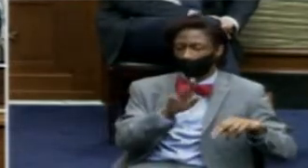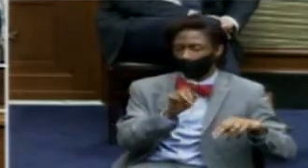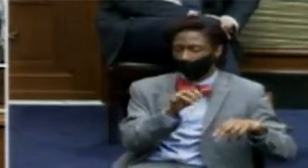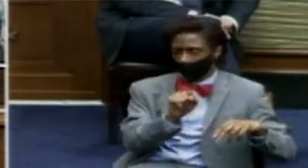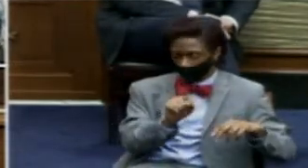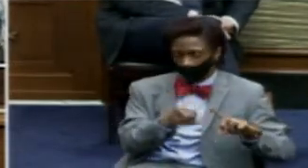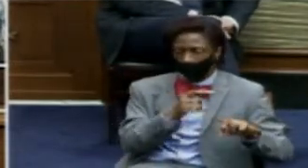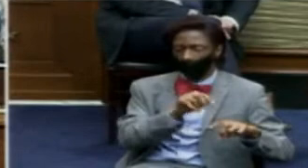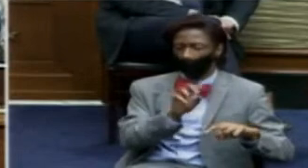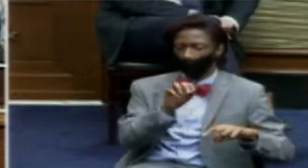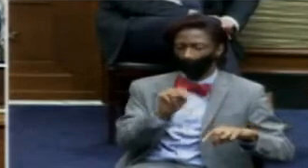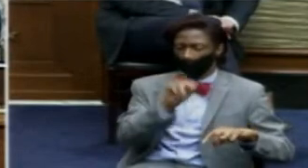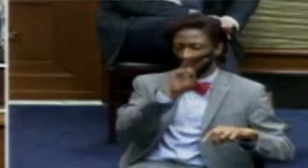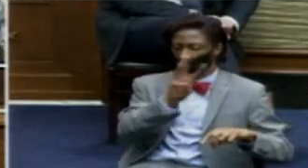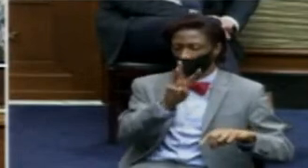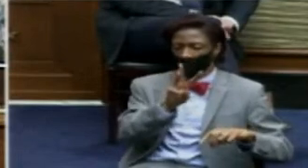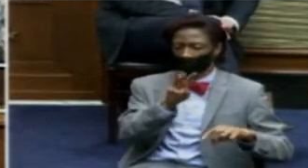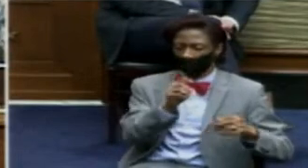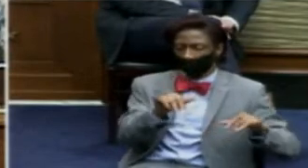Northwest Territory?